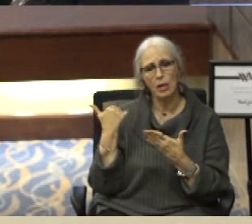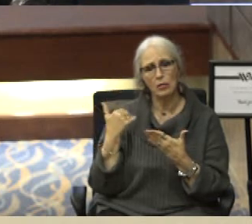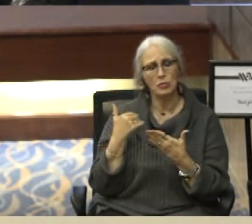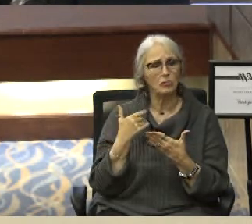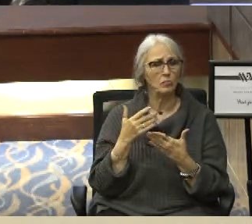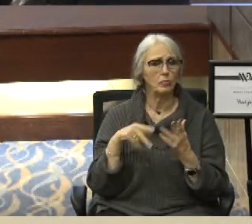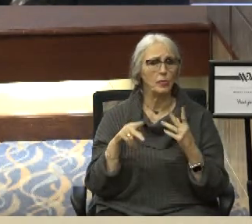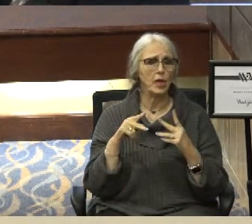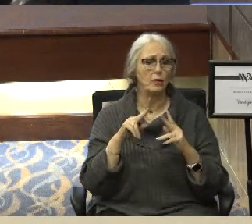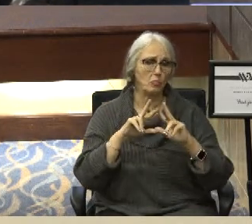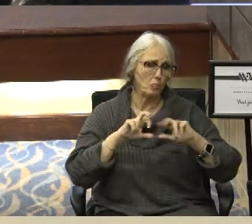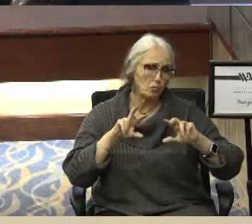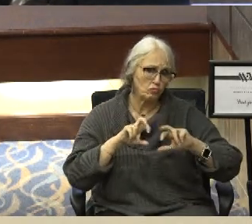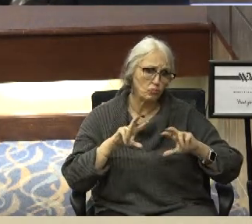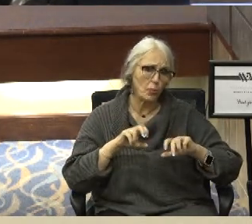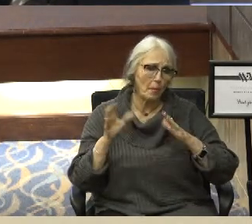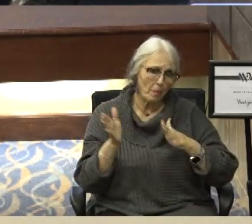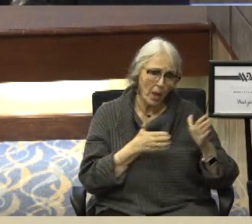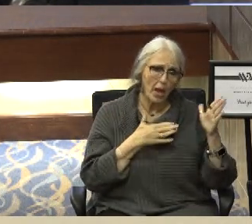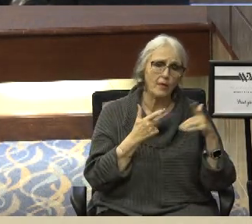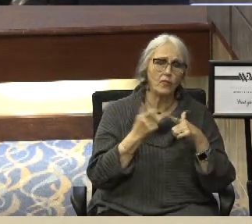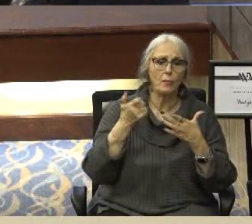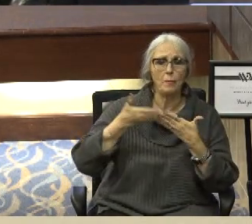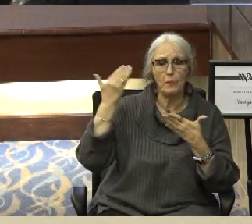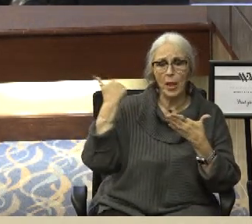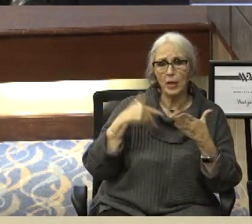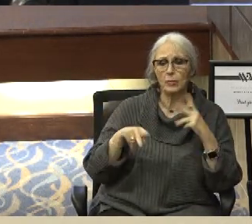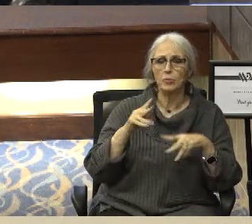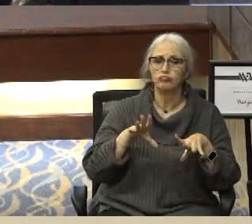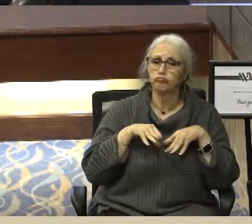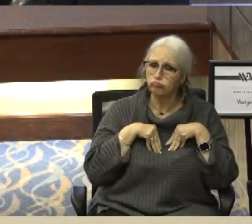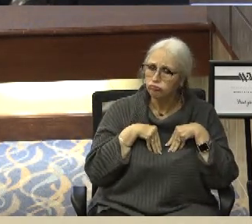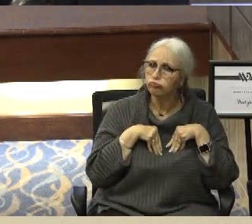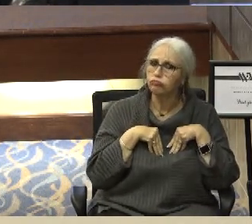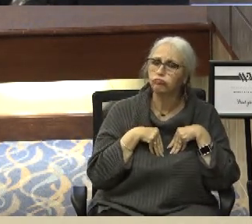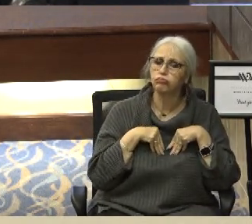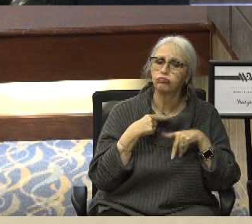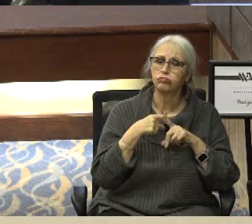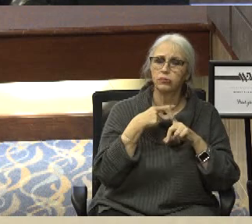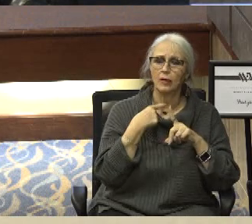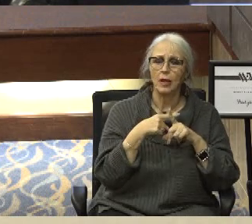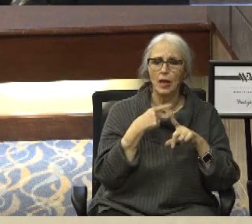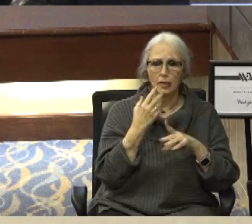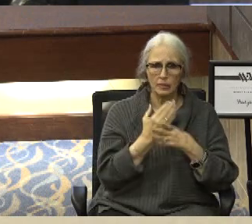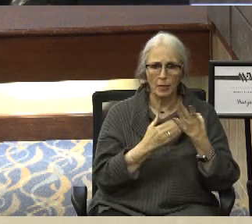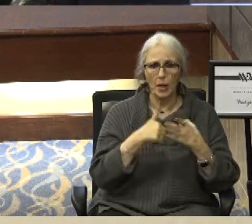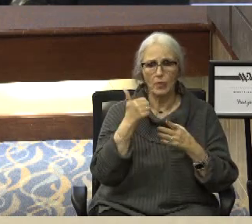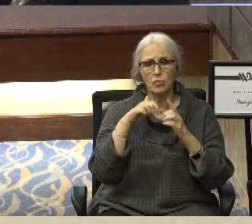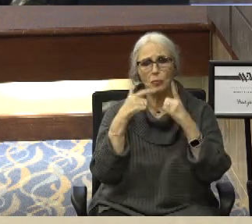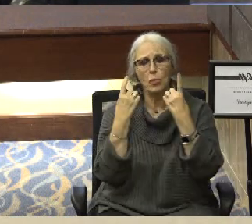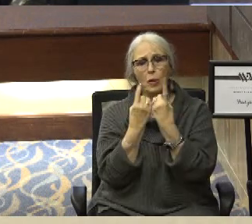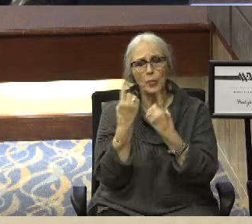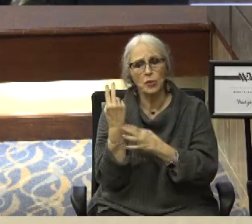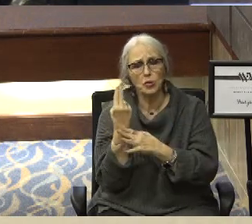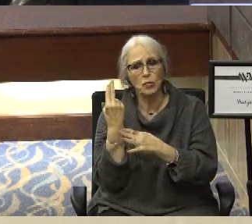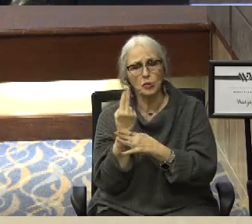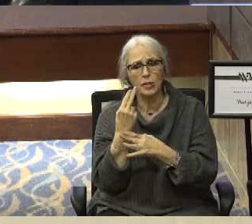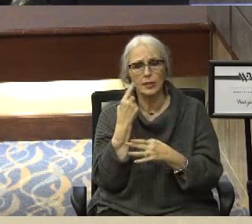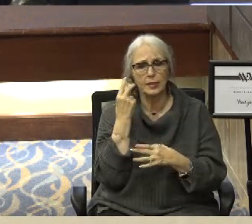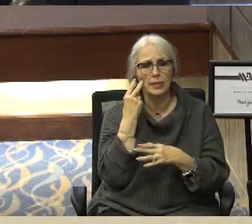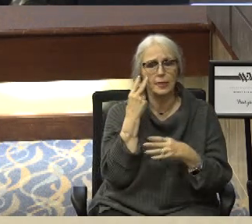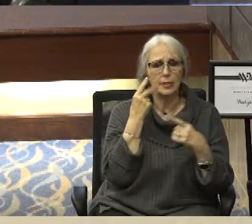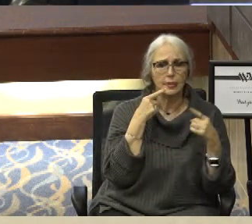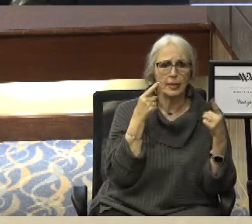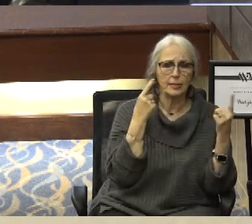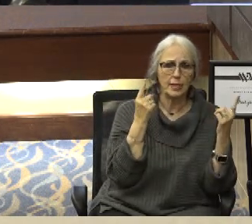well-received strategies in the past that some of our other city departments might have utilized that, where they've seen success, whether that be door hangers or